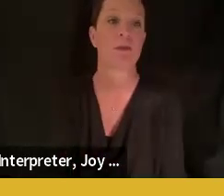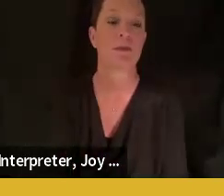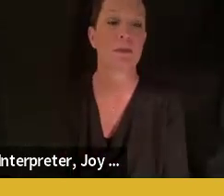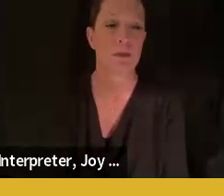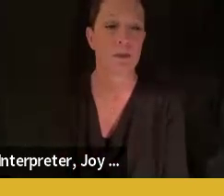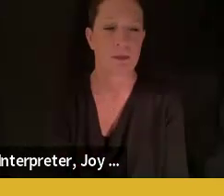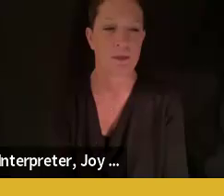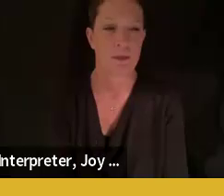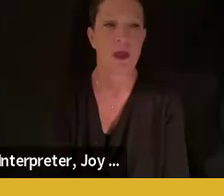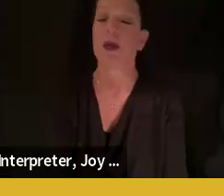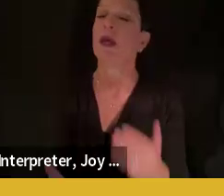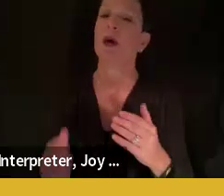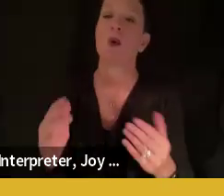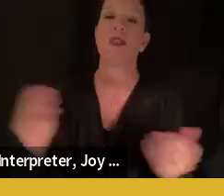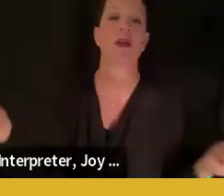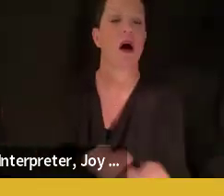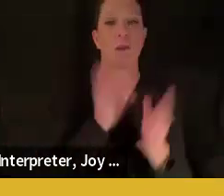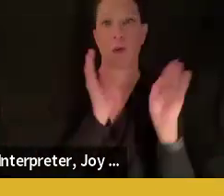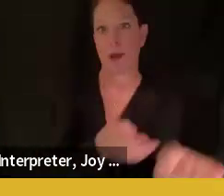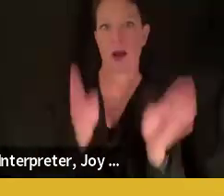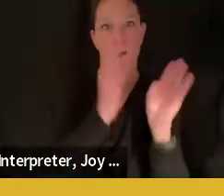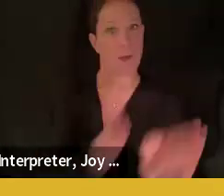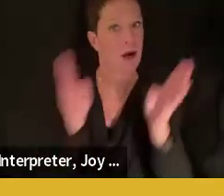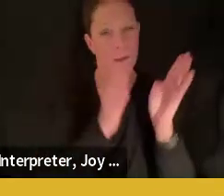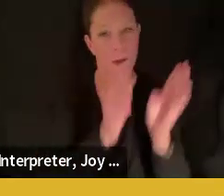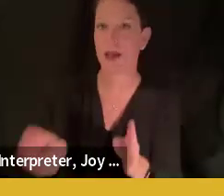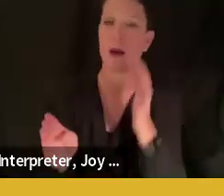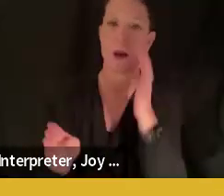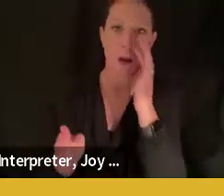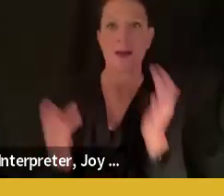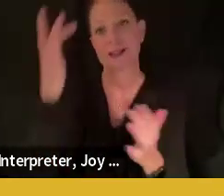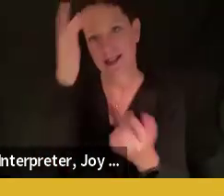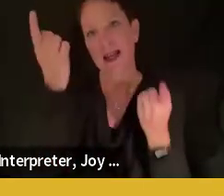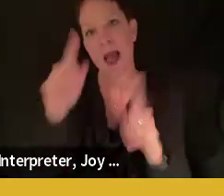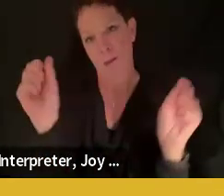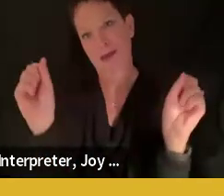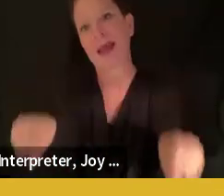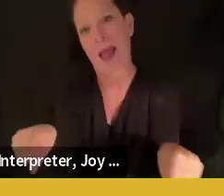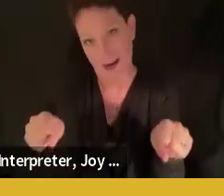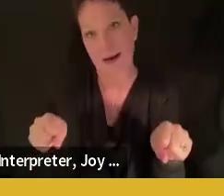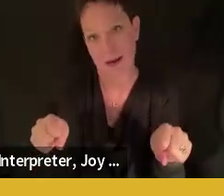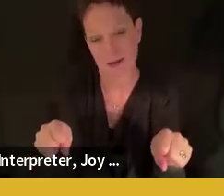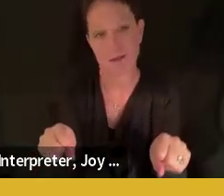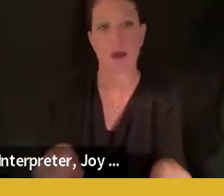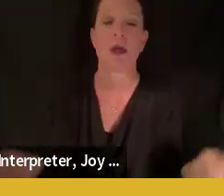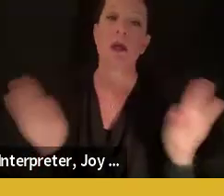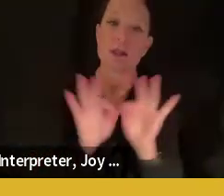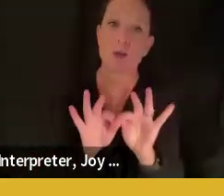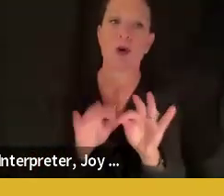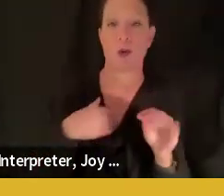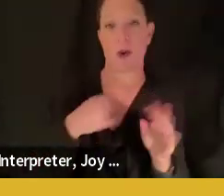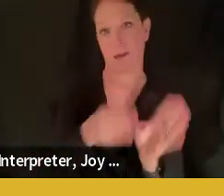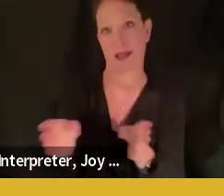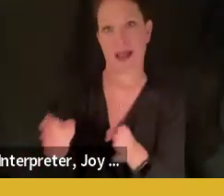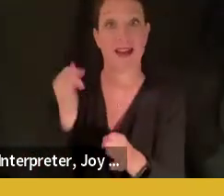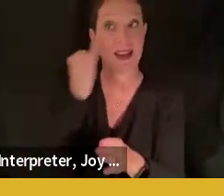So now, even with all of that preparation ahead of the season, sick days can still happen, and it's important to have a